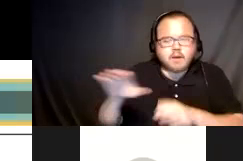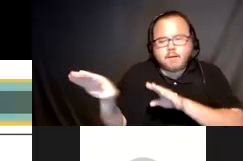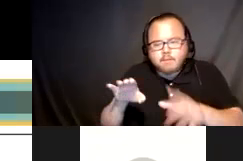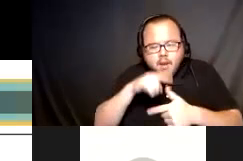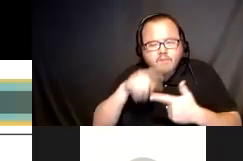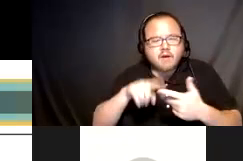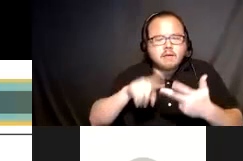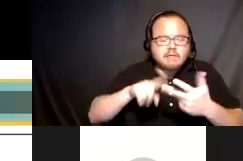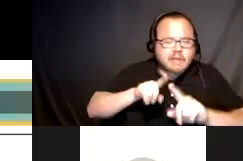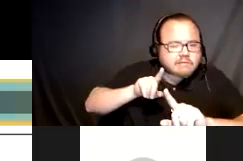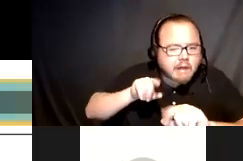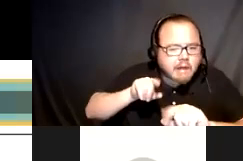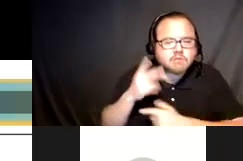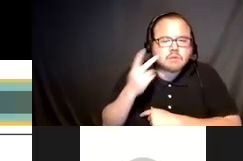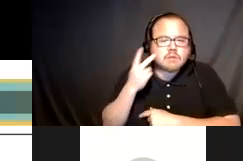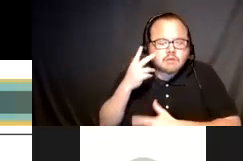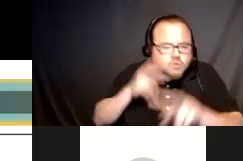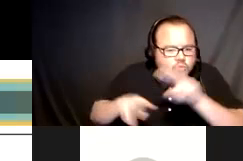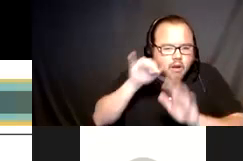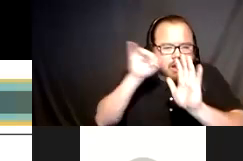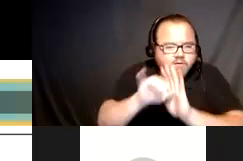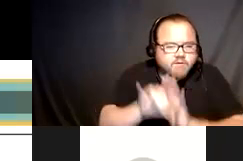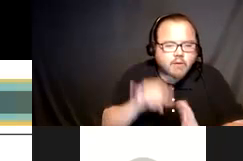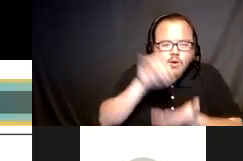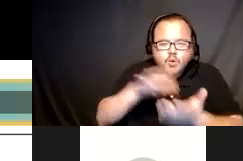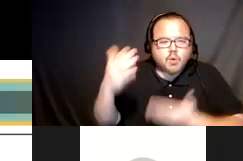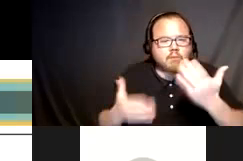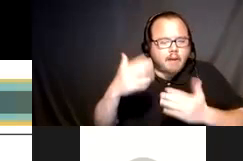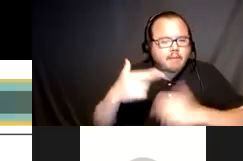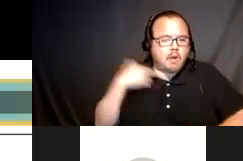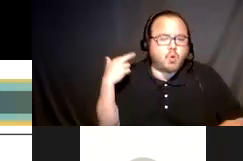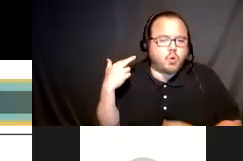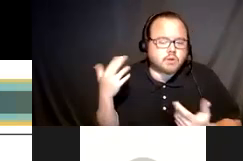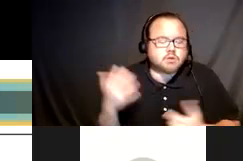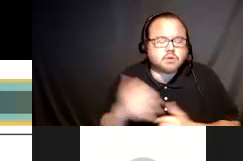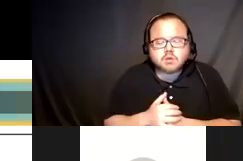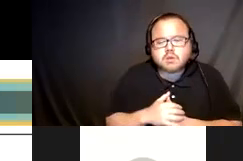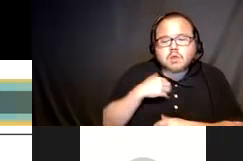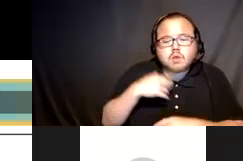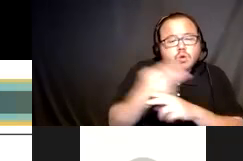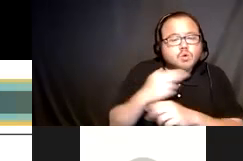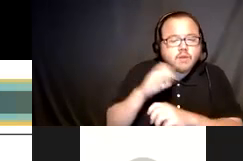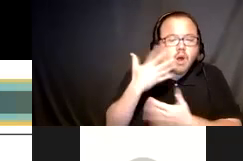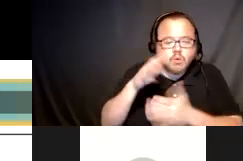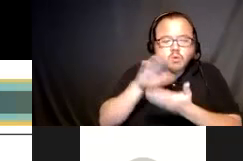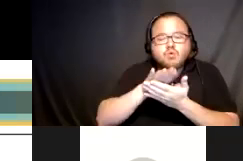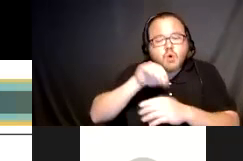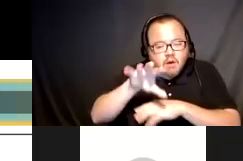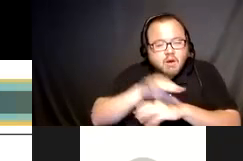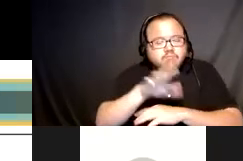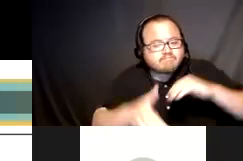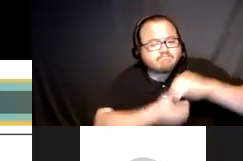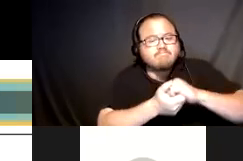their attendance to be able to start identifying students who may be at risk. So we're using that with our school counselors,